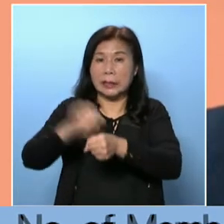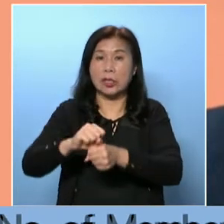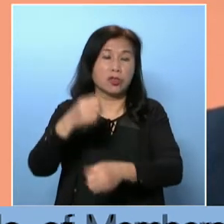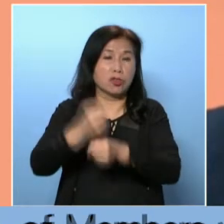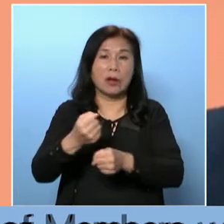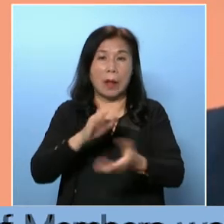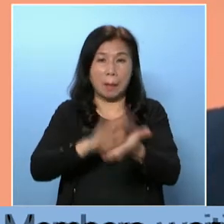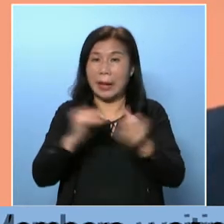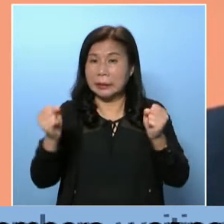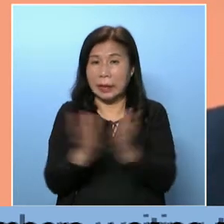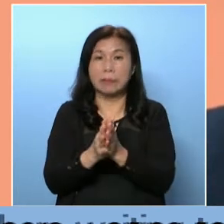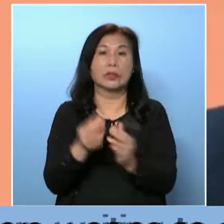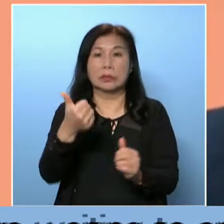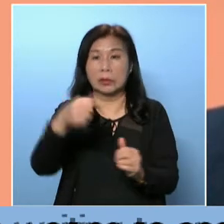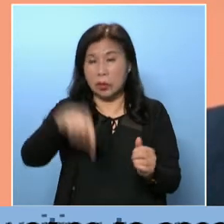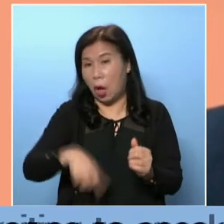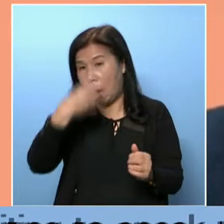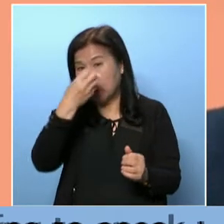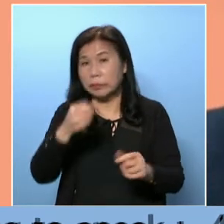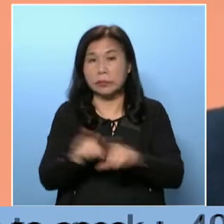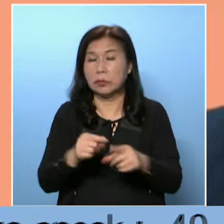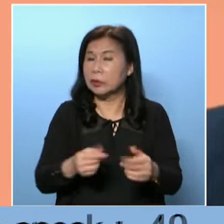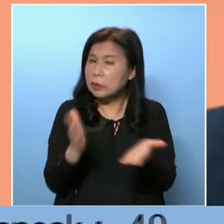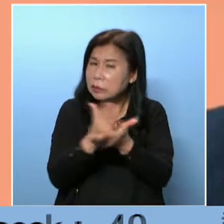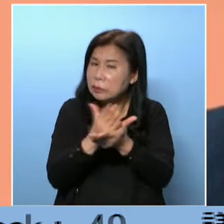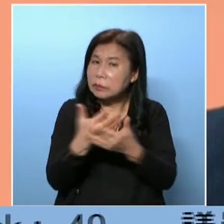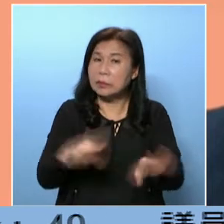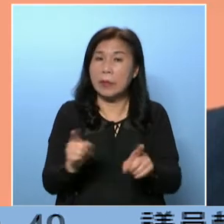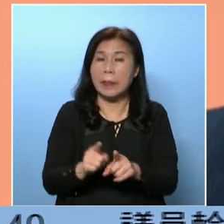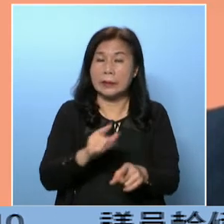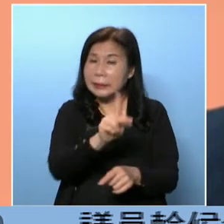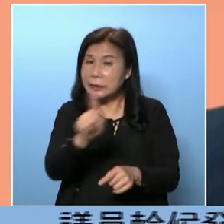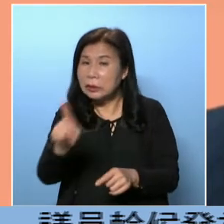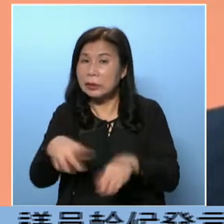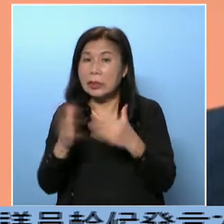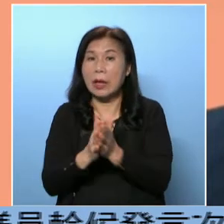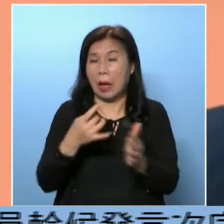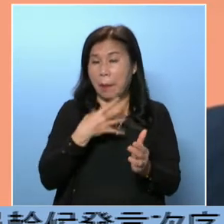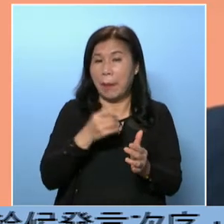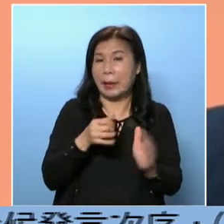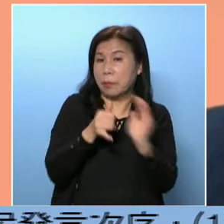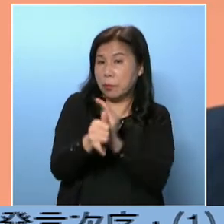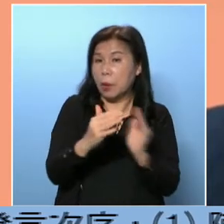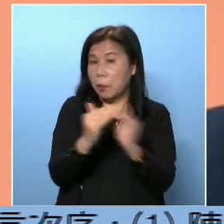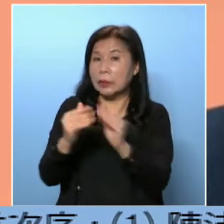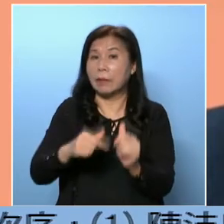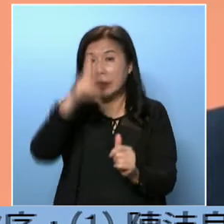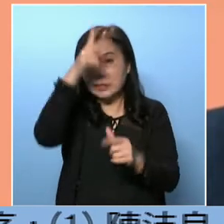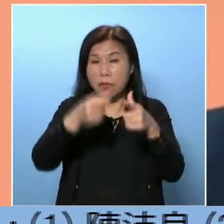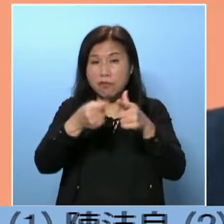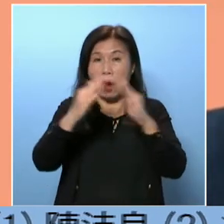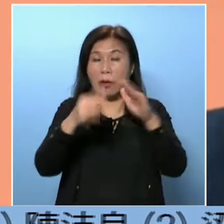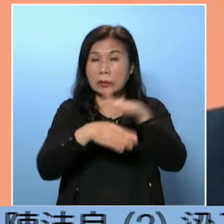isolate them and treat them as soon as possible. at a local level, we